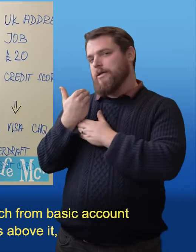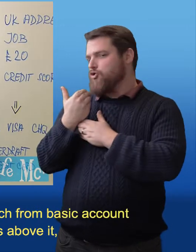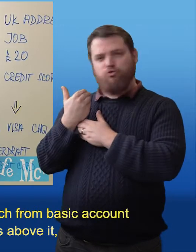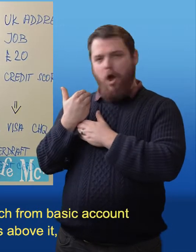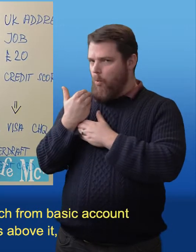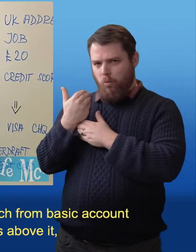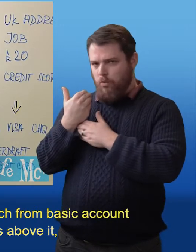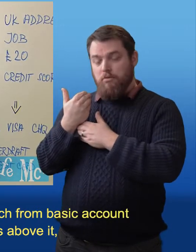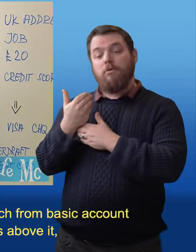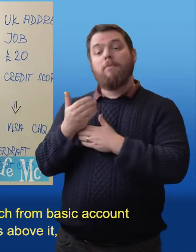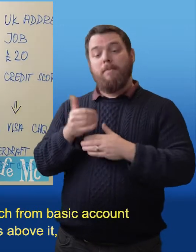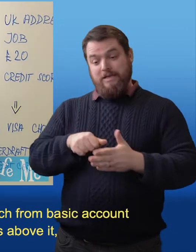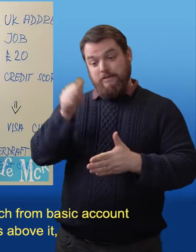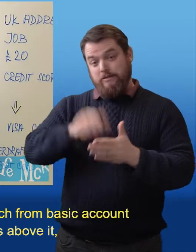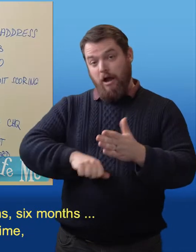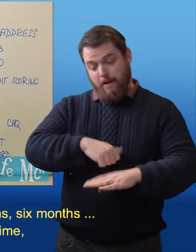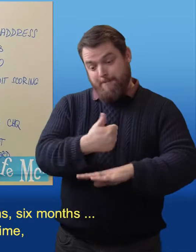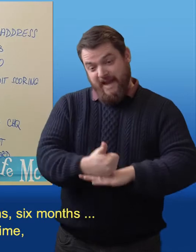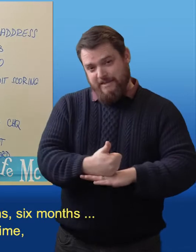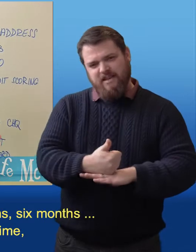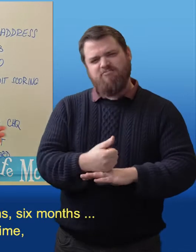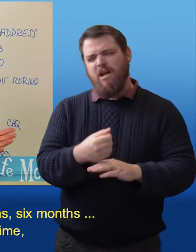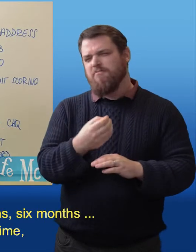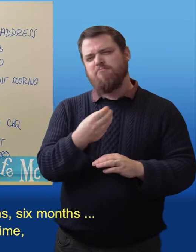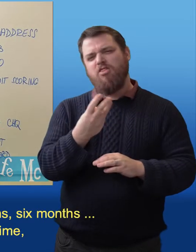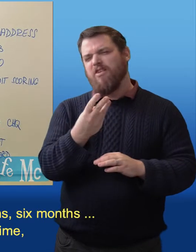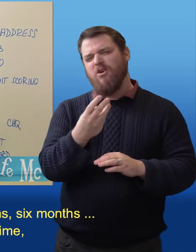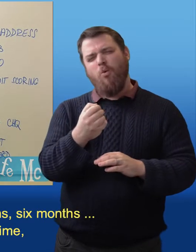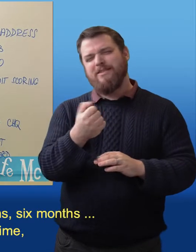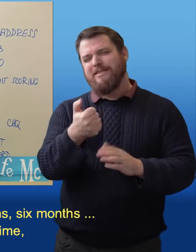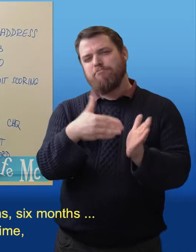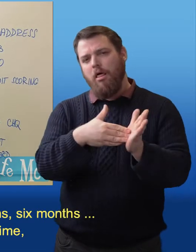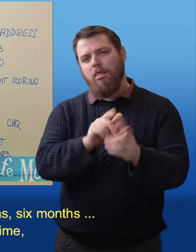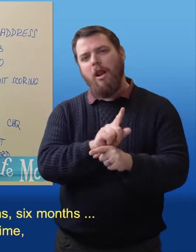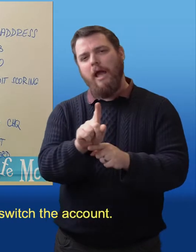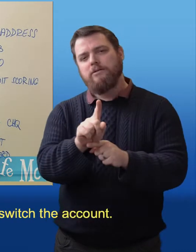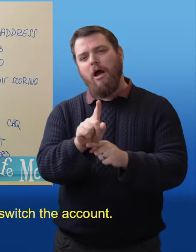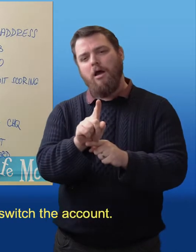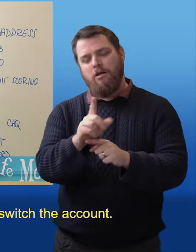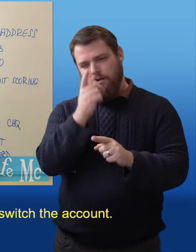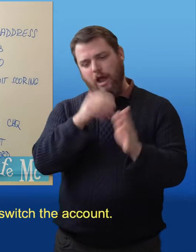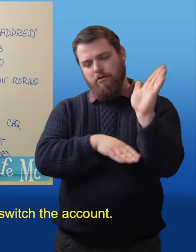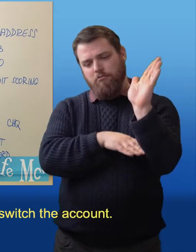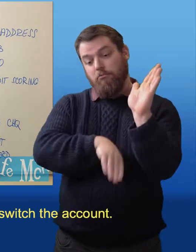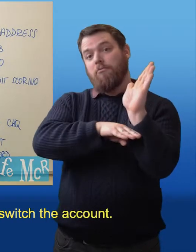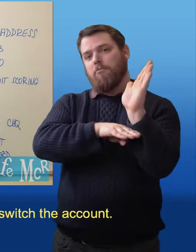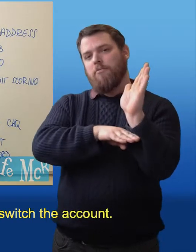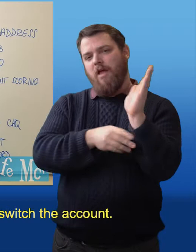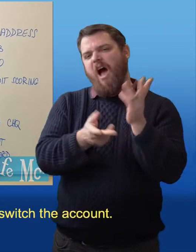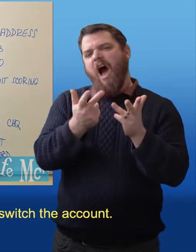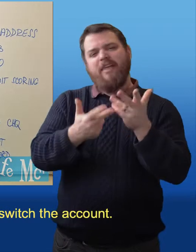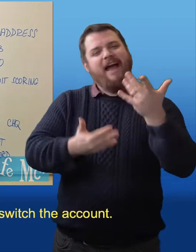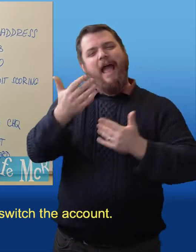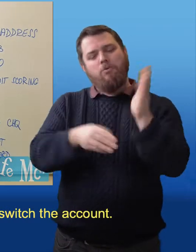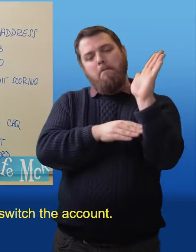basic account to one of the accounts above it. That means 3 months, 6 months. After 6 months time, you'll be probably entitled